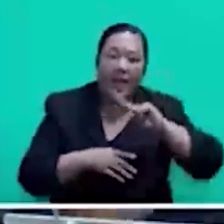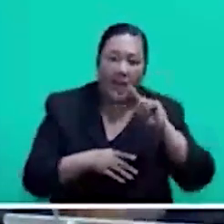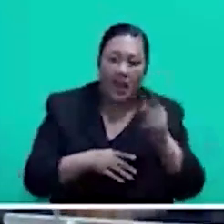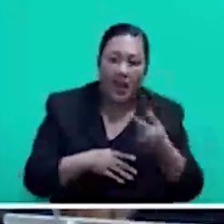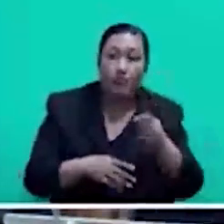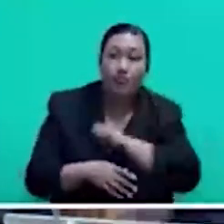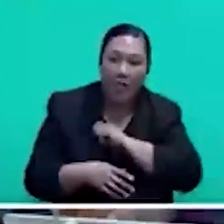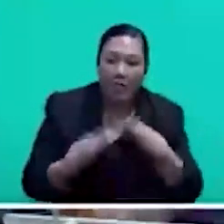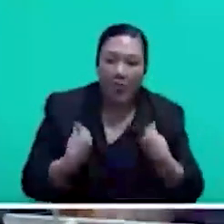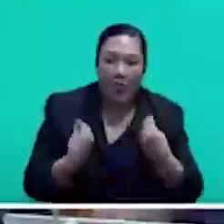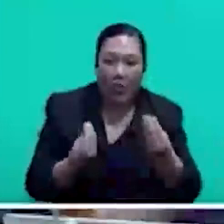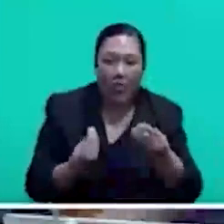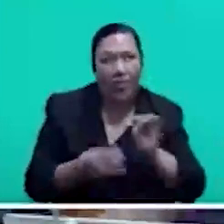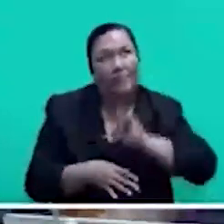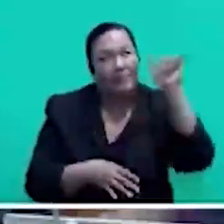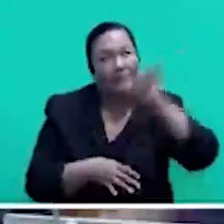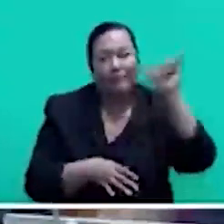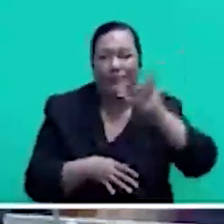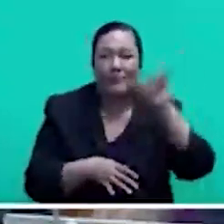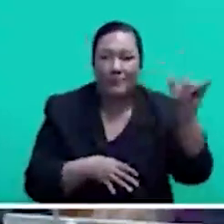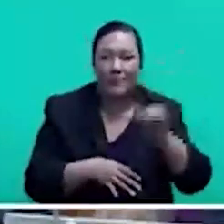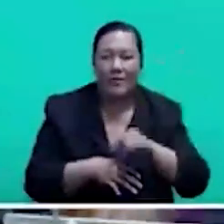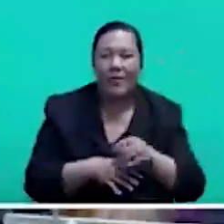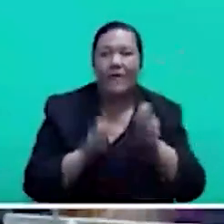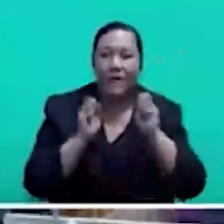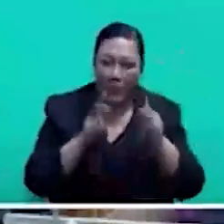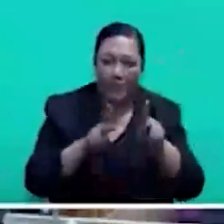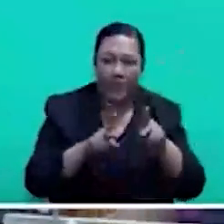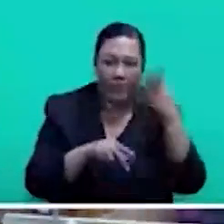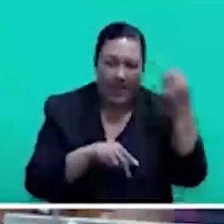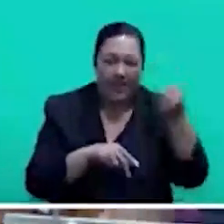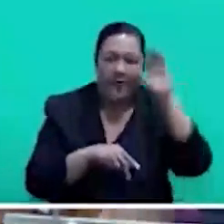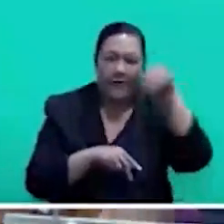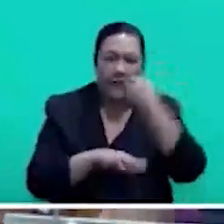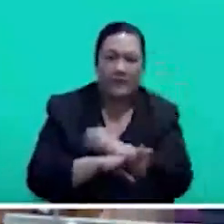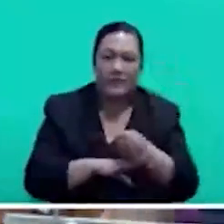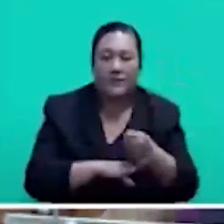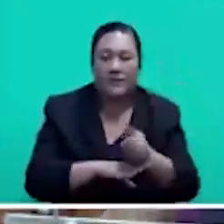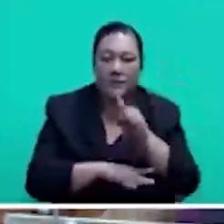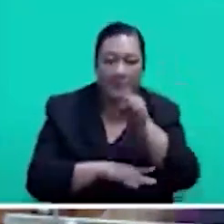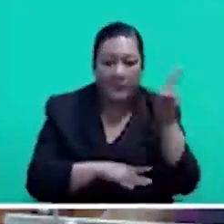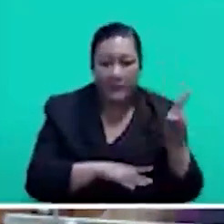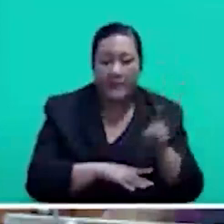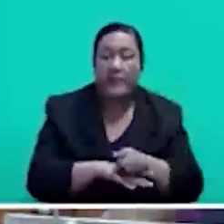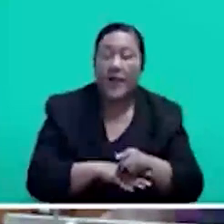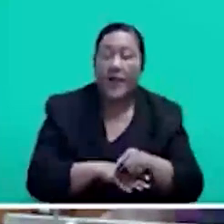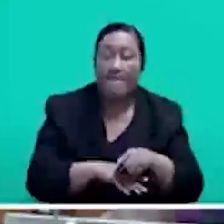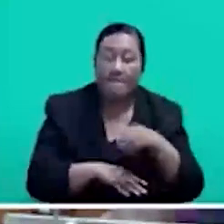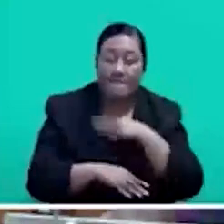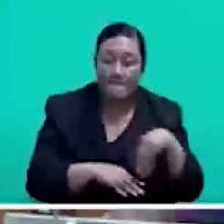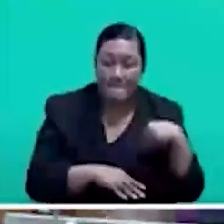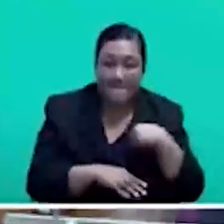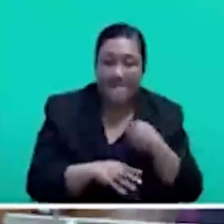and access opportunities abroad. Mr. Speaker, sir, As alluded by the Minister for Finance, the Fiji